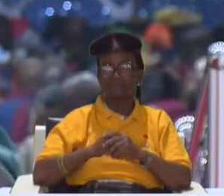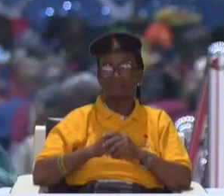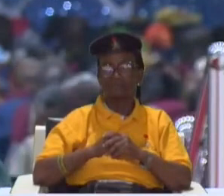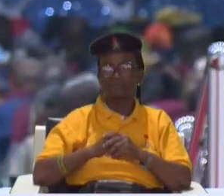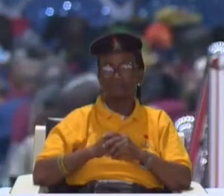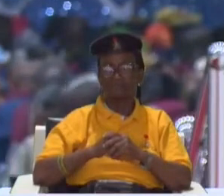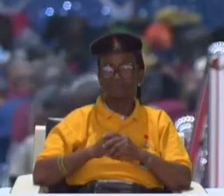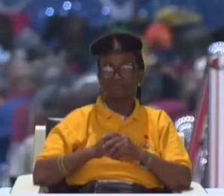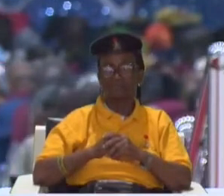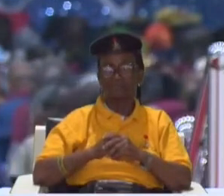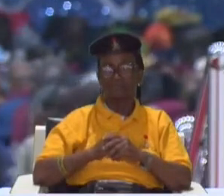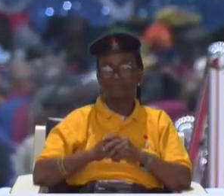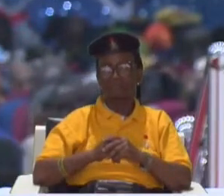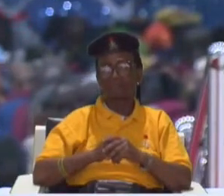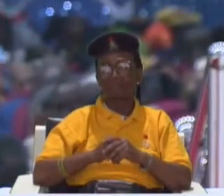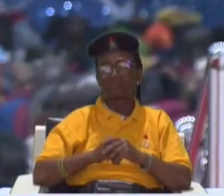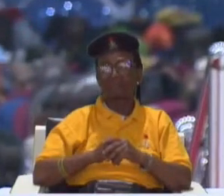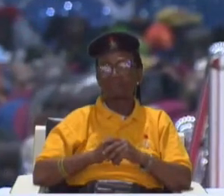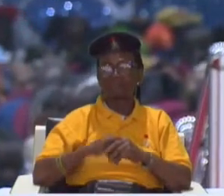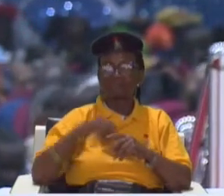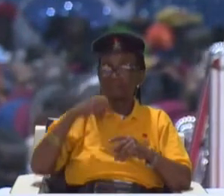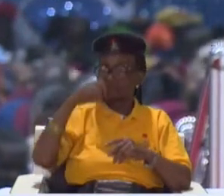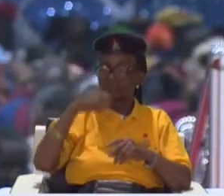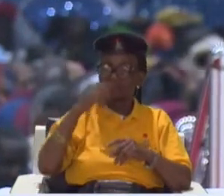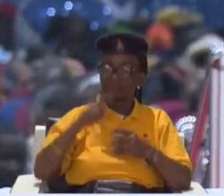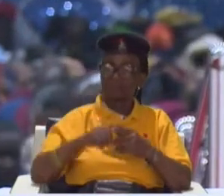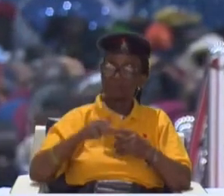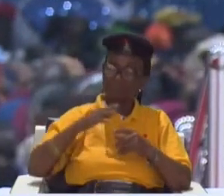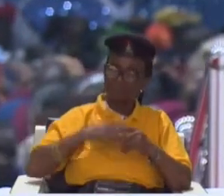Speak to my spirit. By me, Mr. Raw.